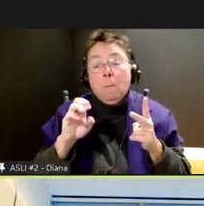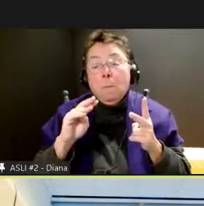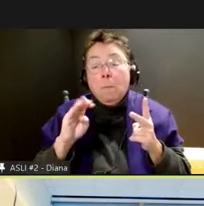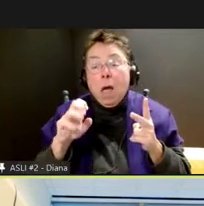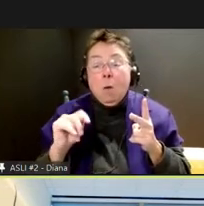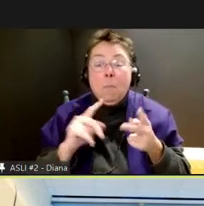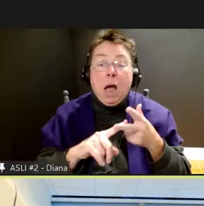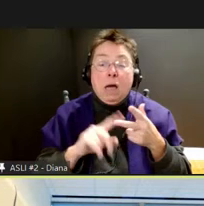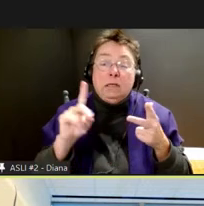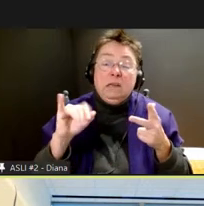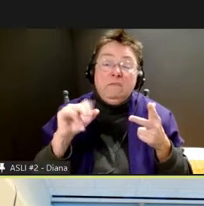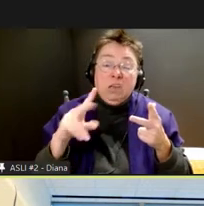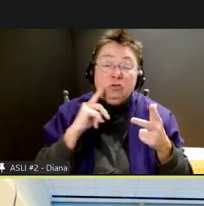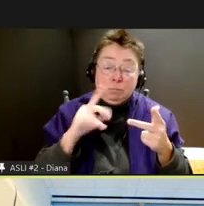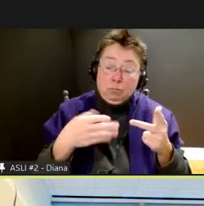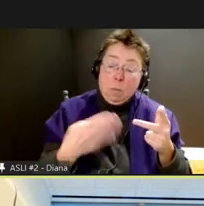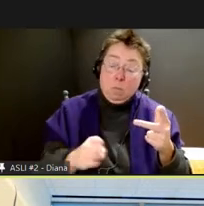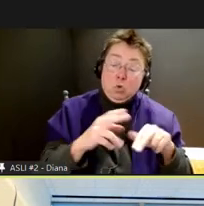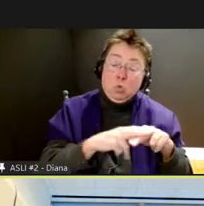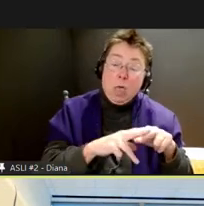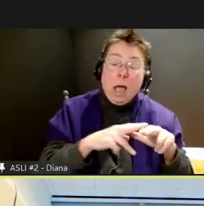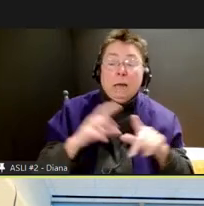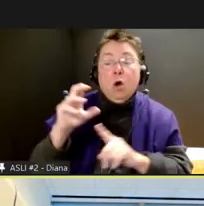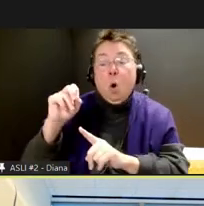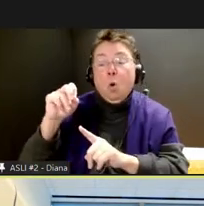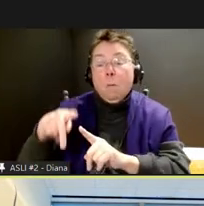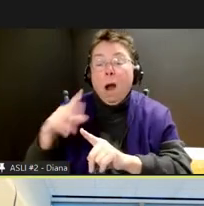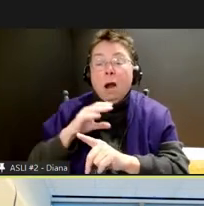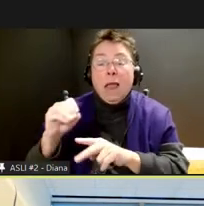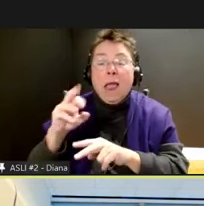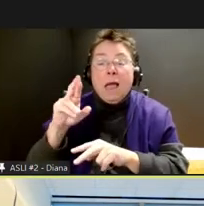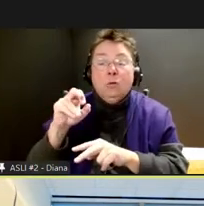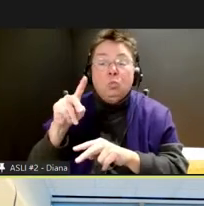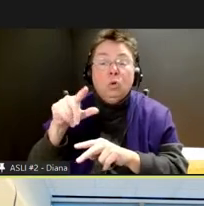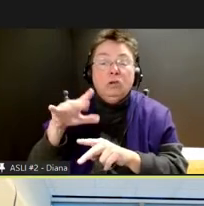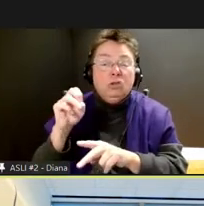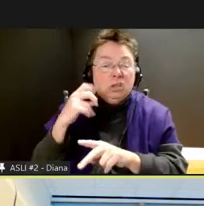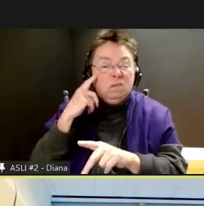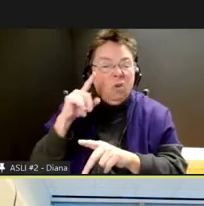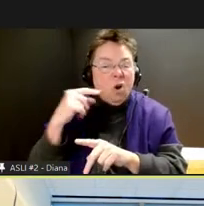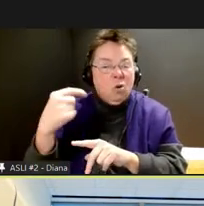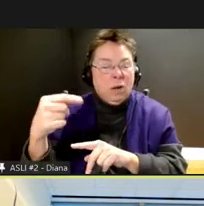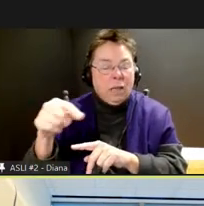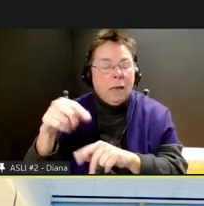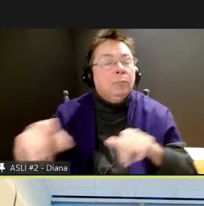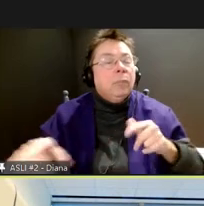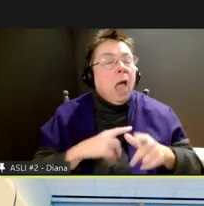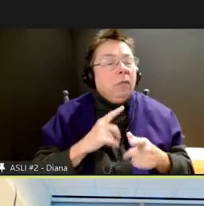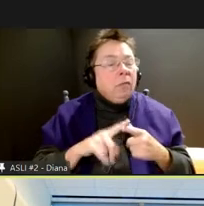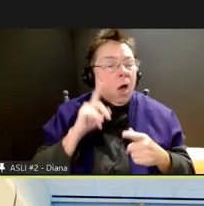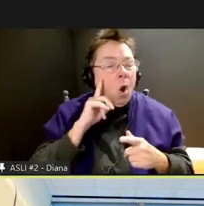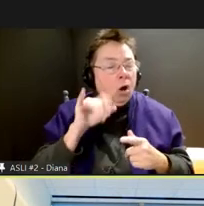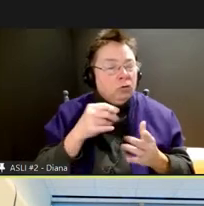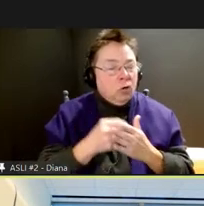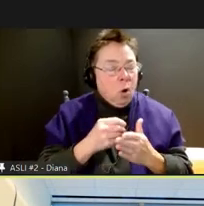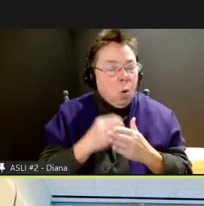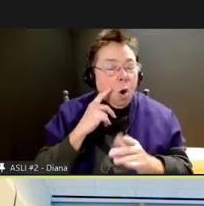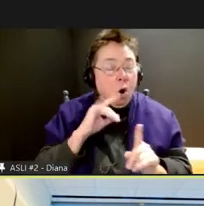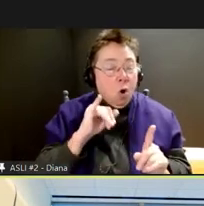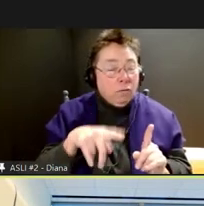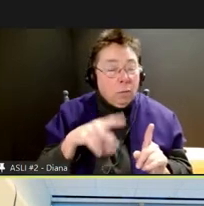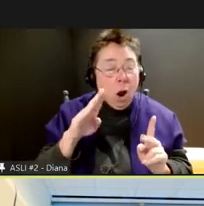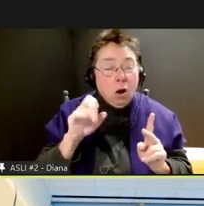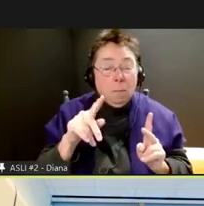and Chicago on the Blue Line, and Oak Park and Ridgeland on the Green Line. It also completes construction funding for Irving Park and